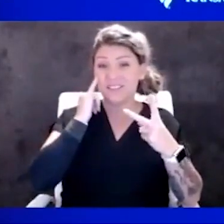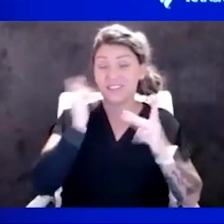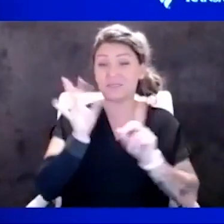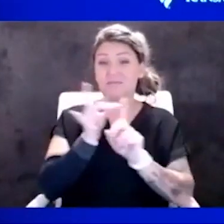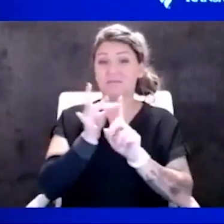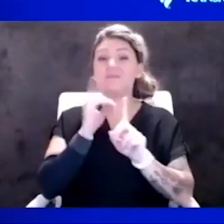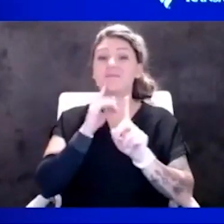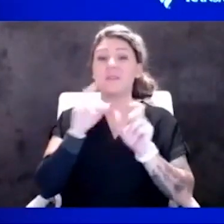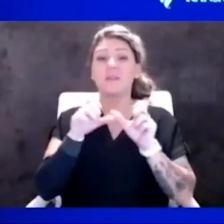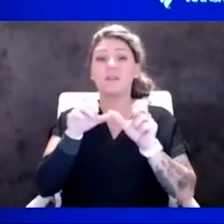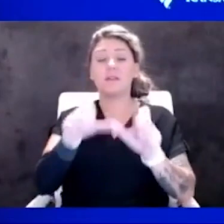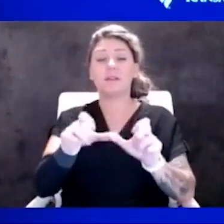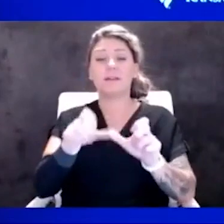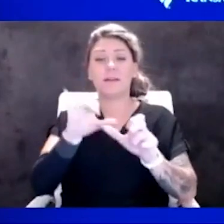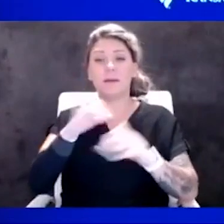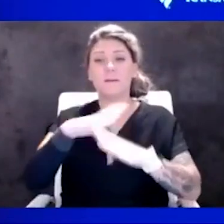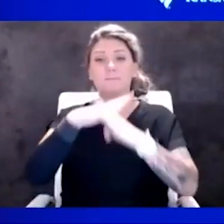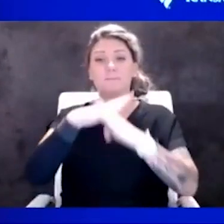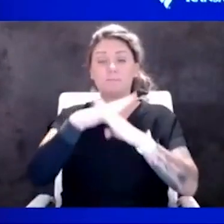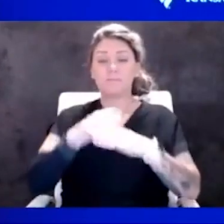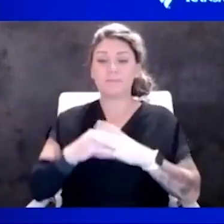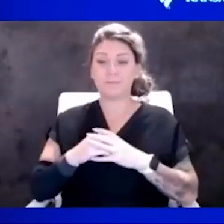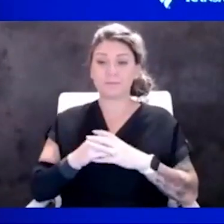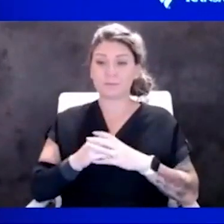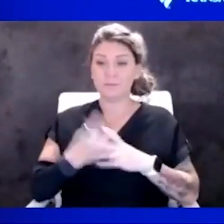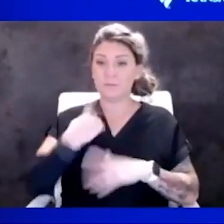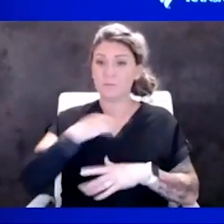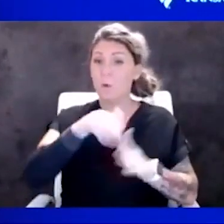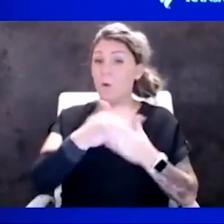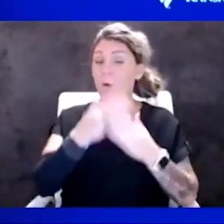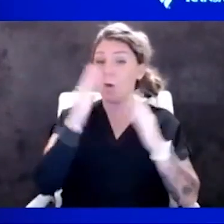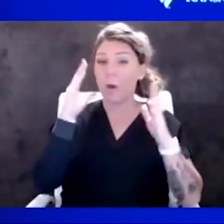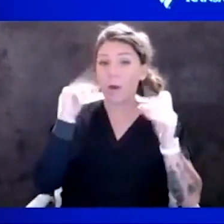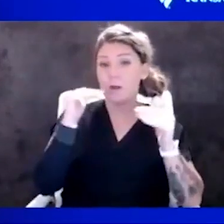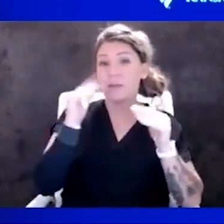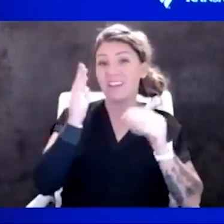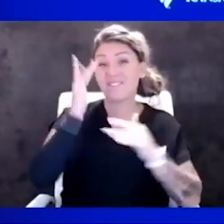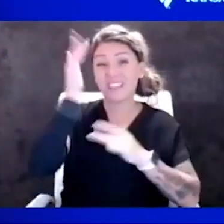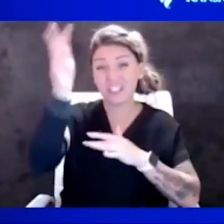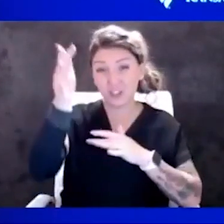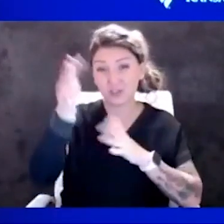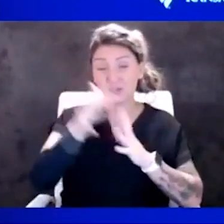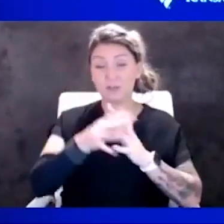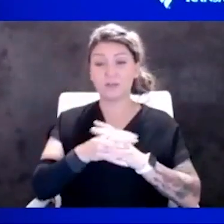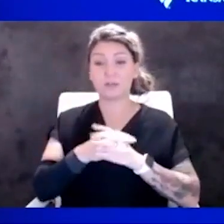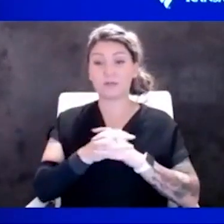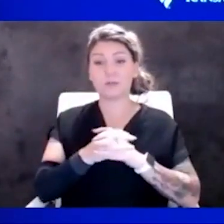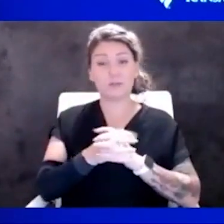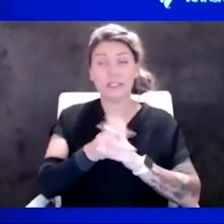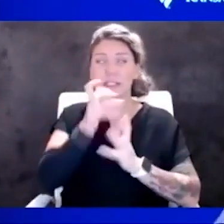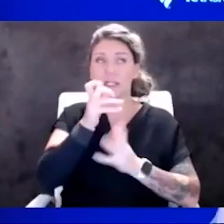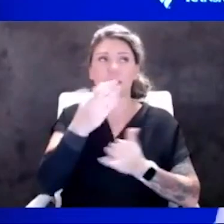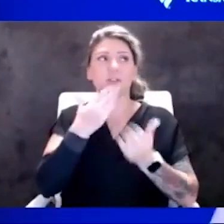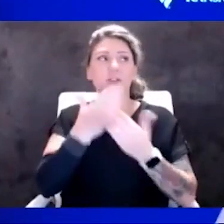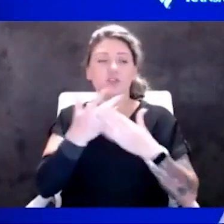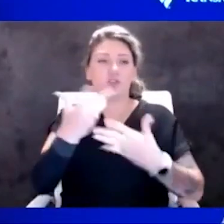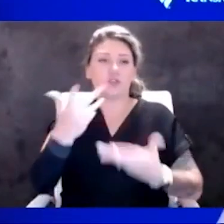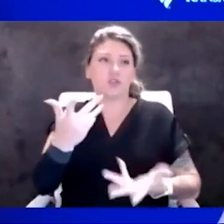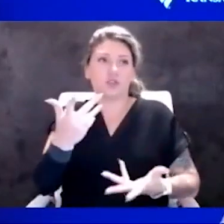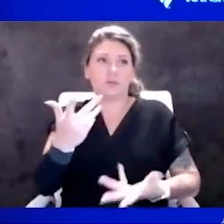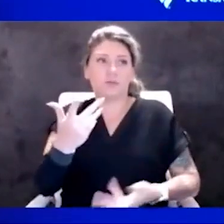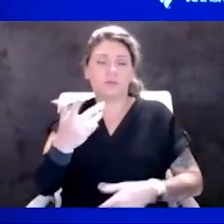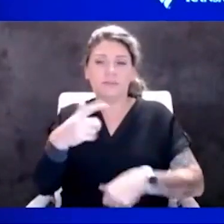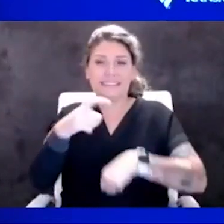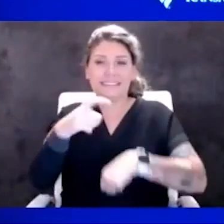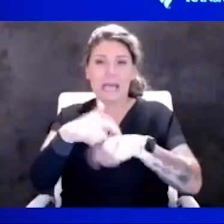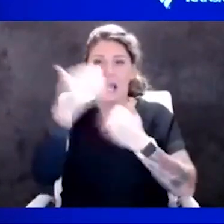that immunity. I think we are all hoping that eventually, but I don't have a good time frame, that this may turn out to